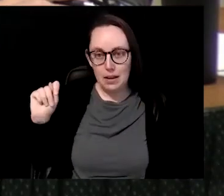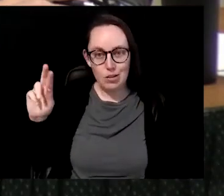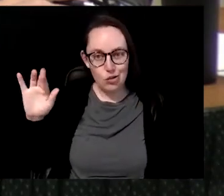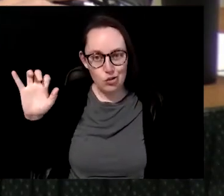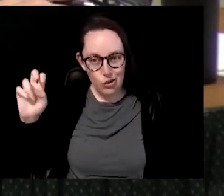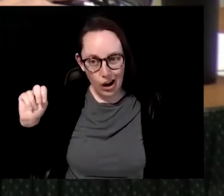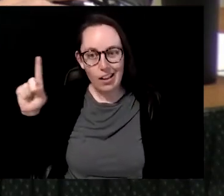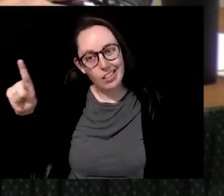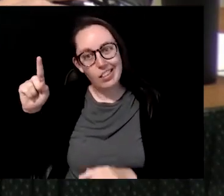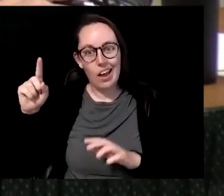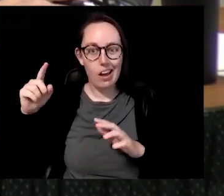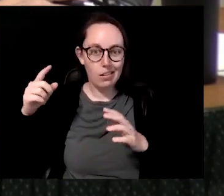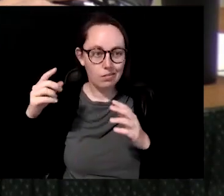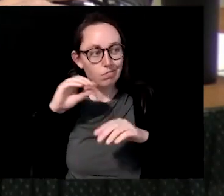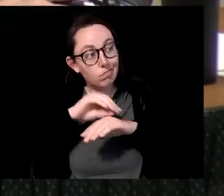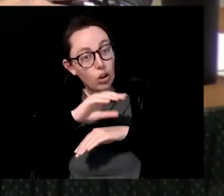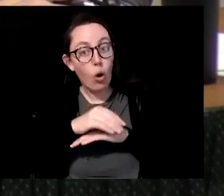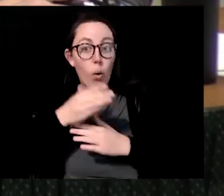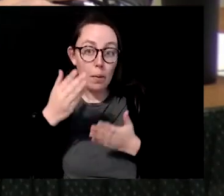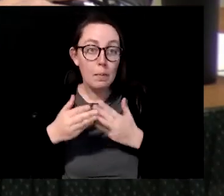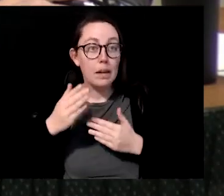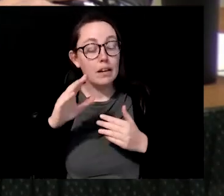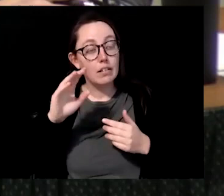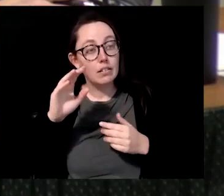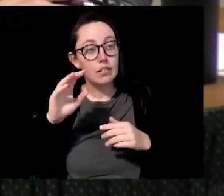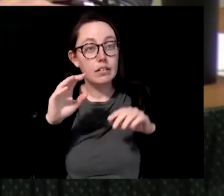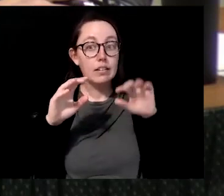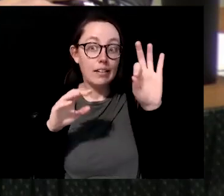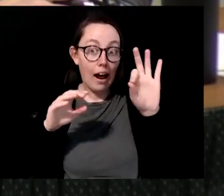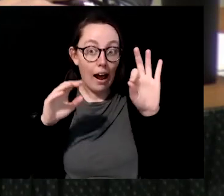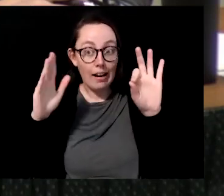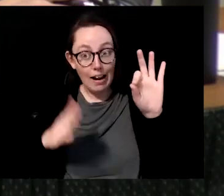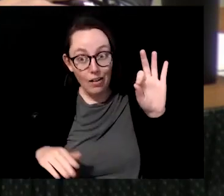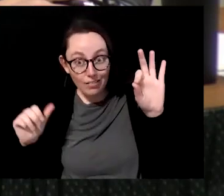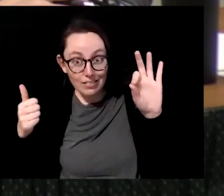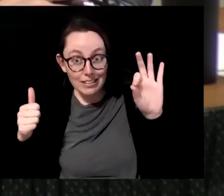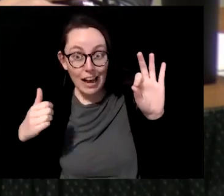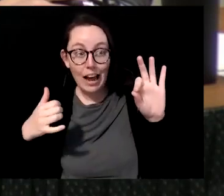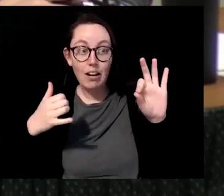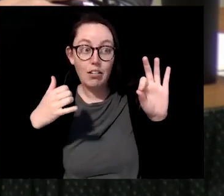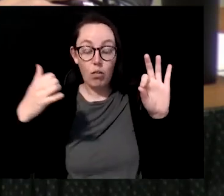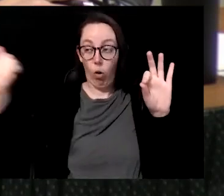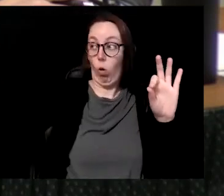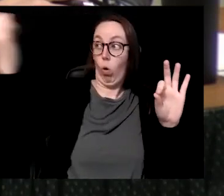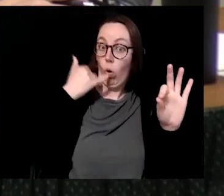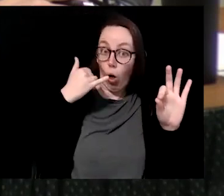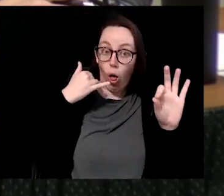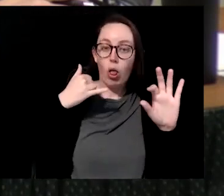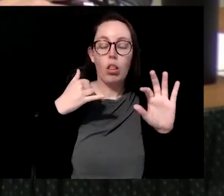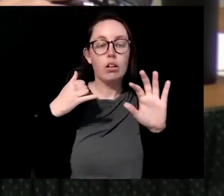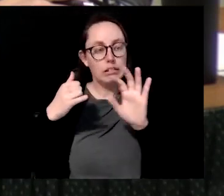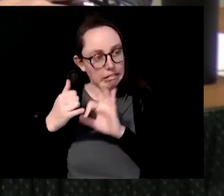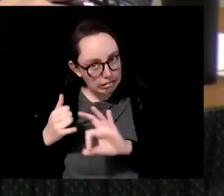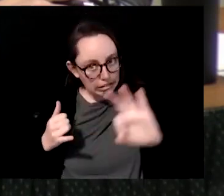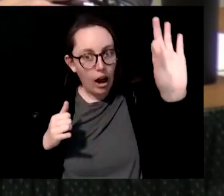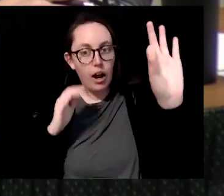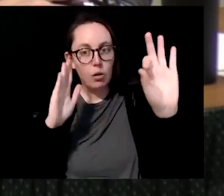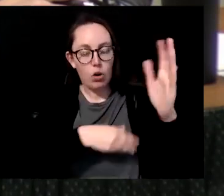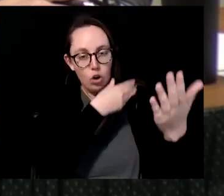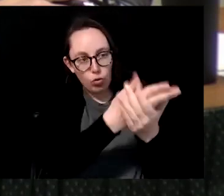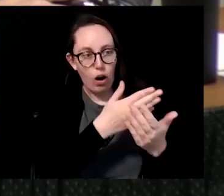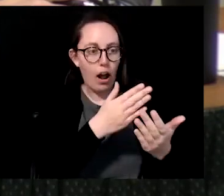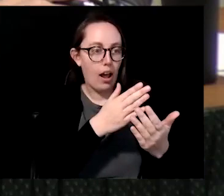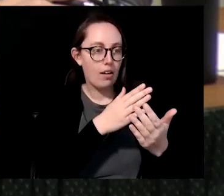uh nine out of every 10 calls we're getting there within 7 minutes or 6.5 whatever that is and that's not